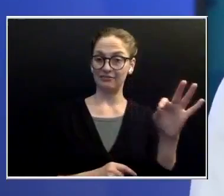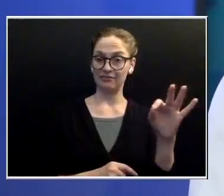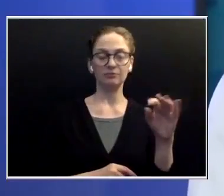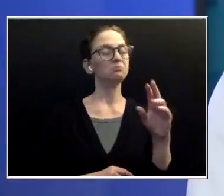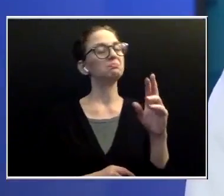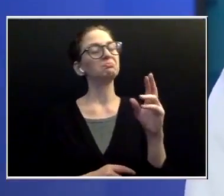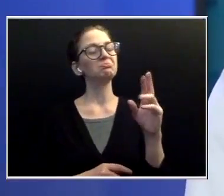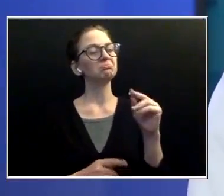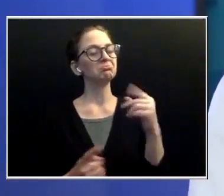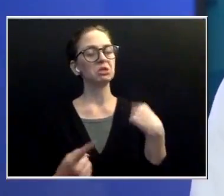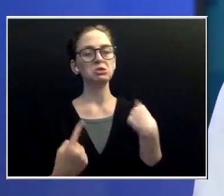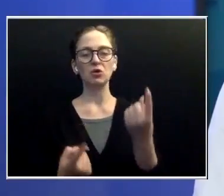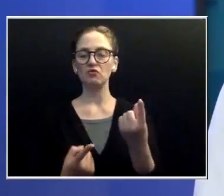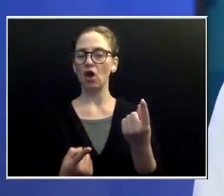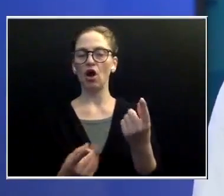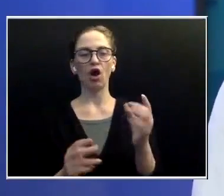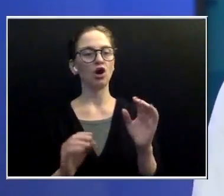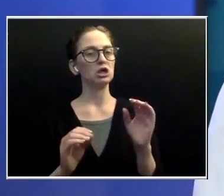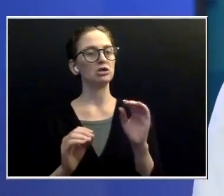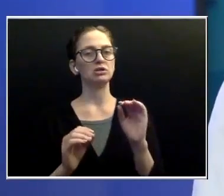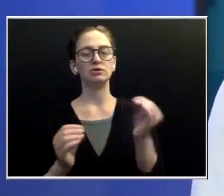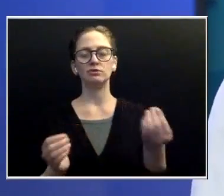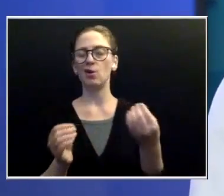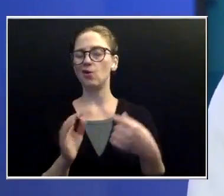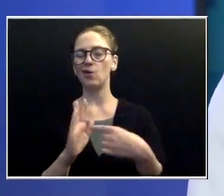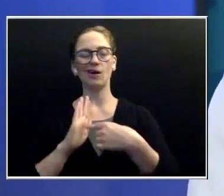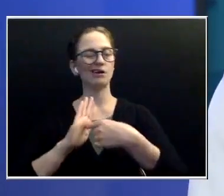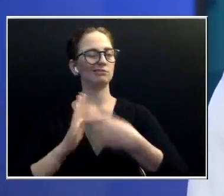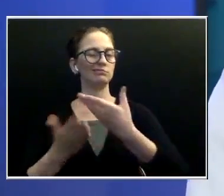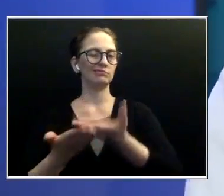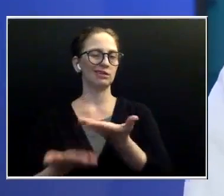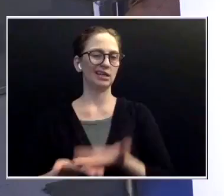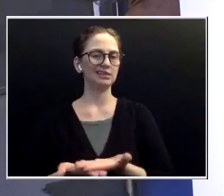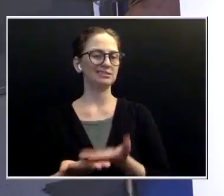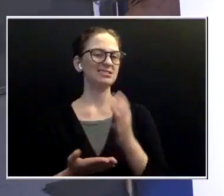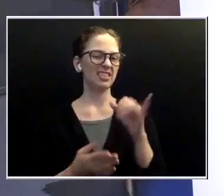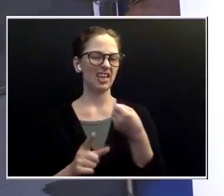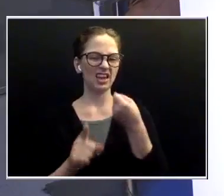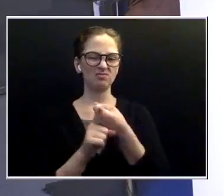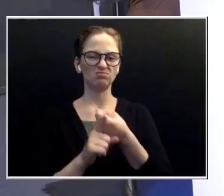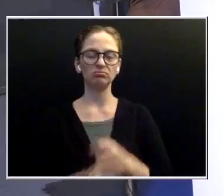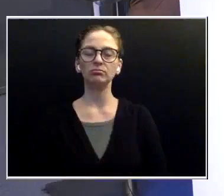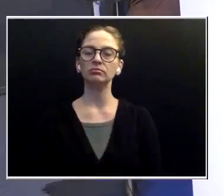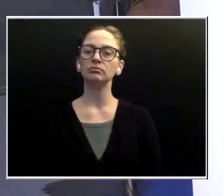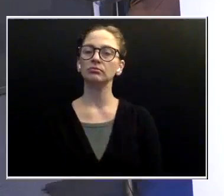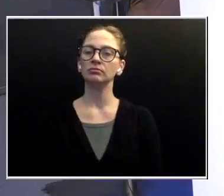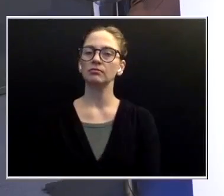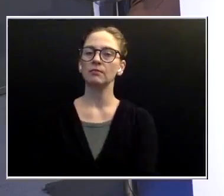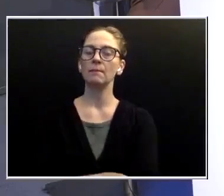having cholecystectomy or removing of the gallbladder can affect the outcomes of C. diff. So remind us before we let you go,